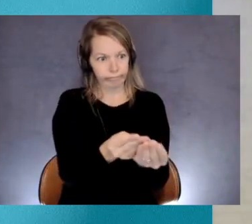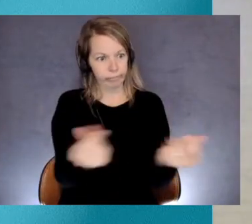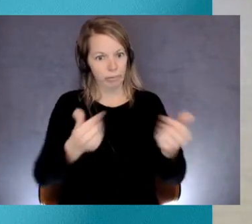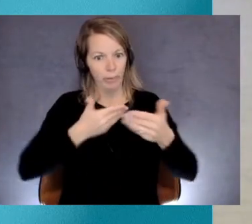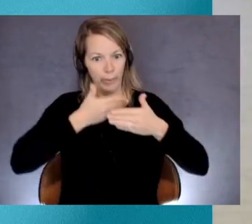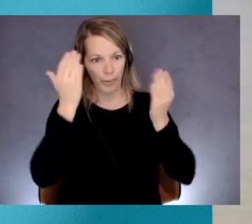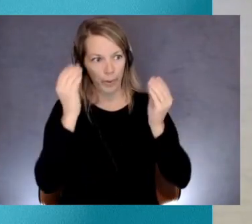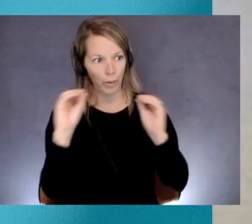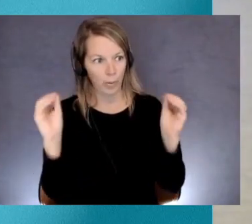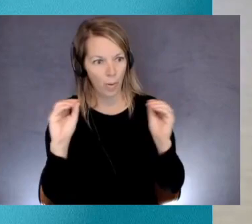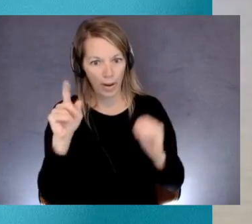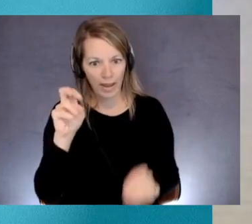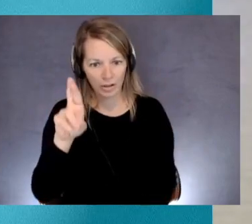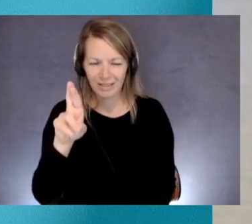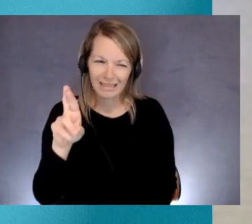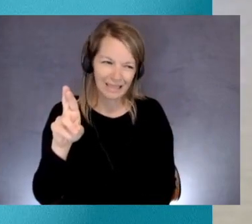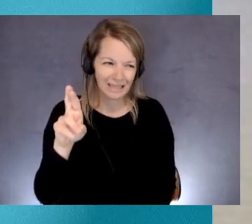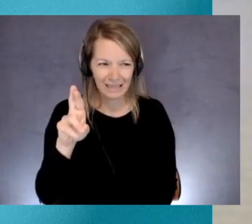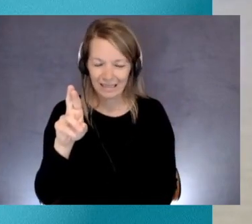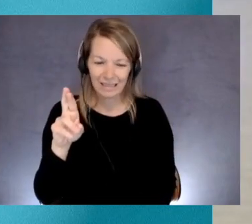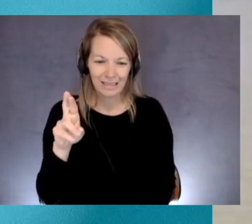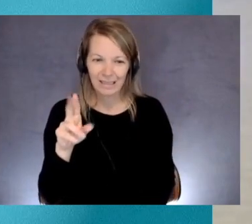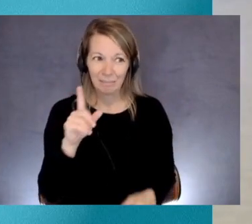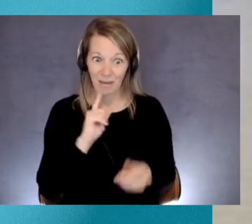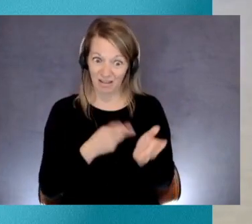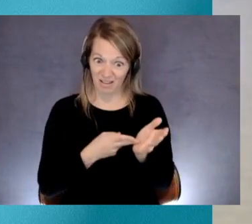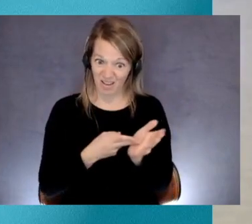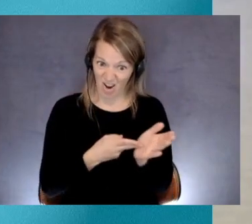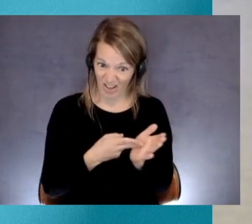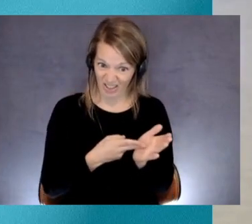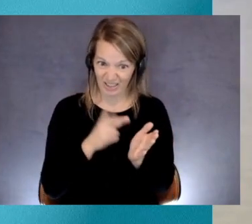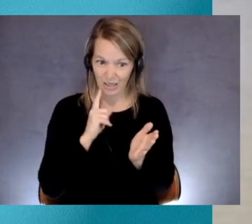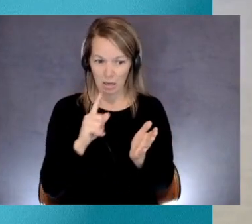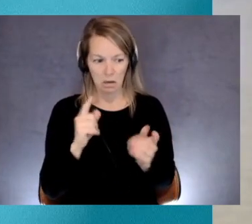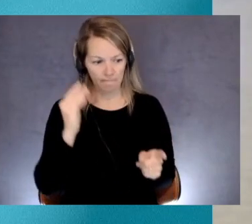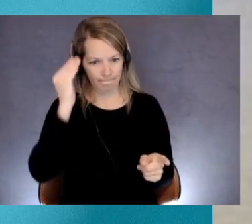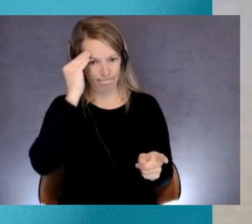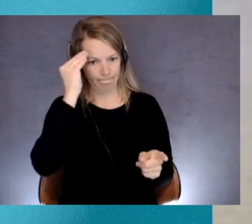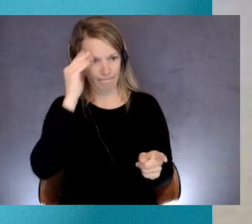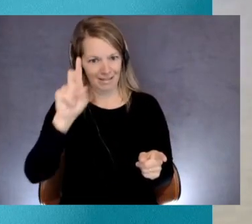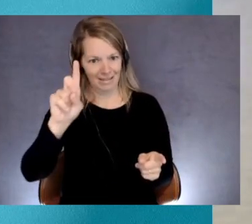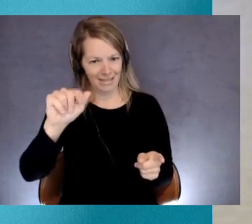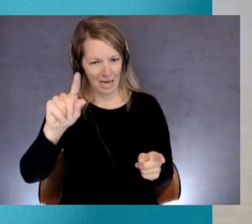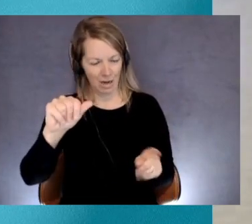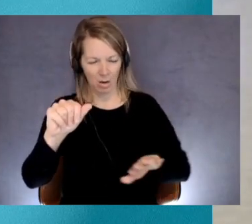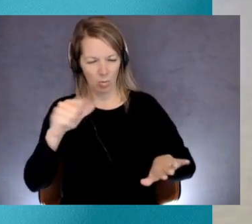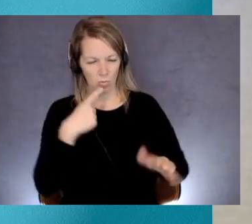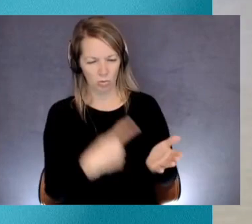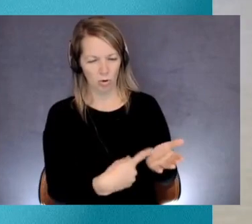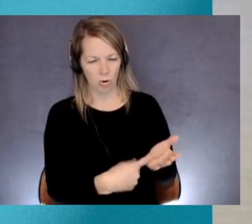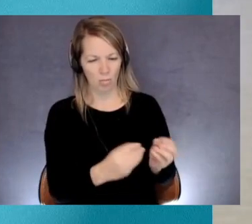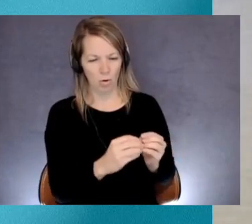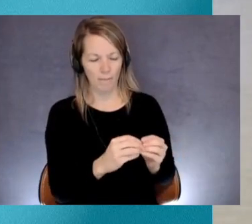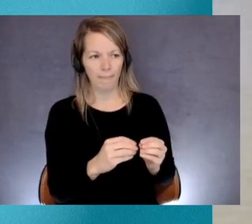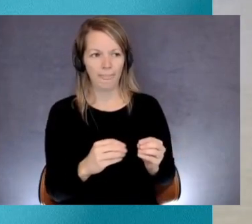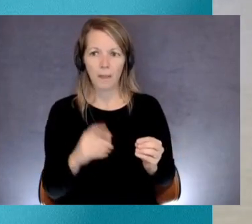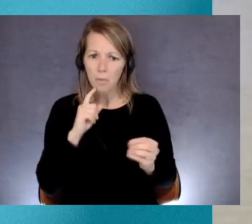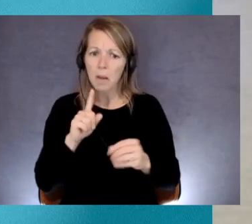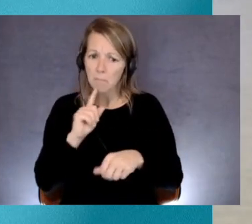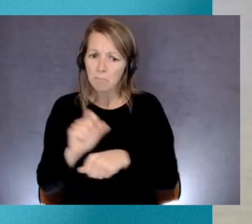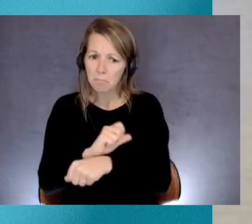think if one is being honest and one is being aware of the data, we'll come back to that, we've certainly made